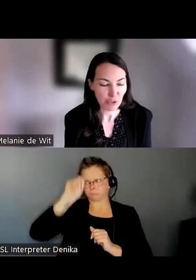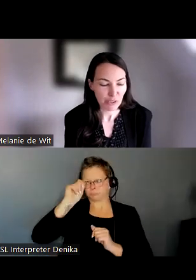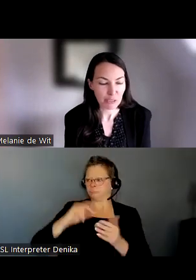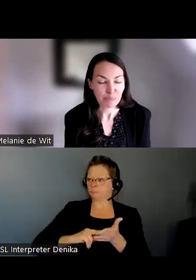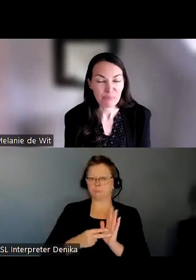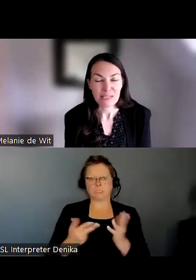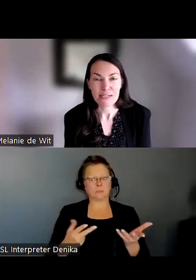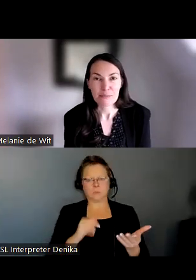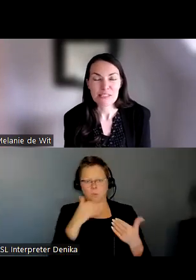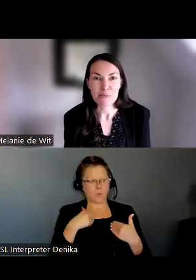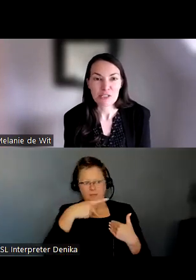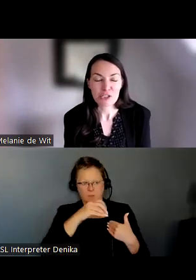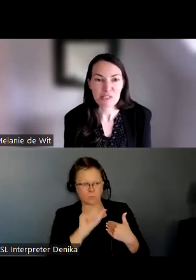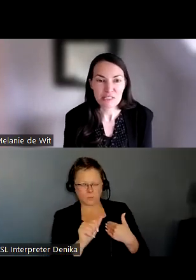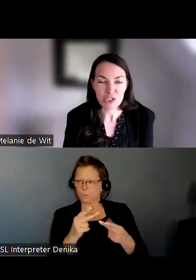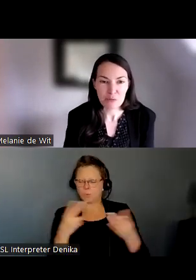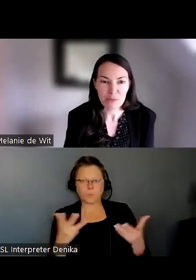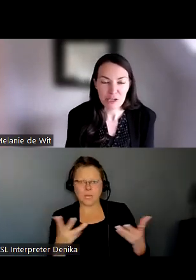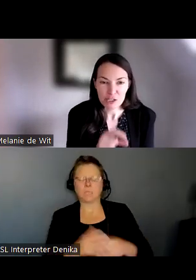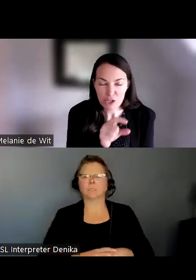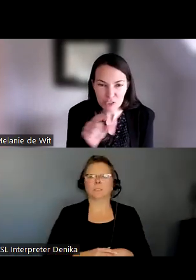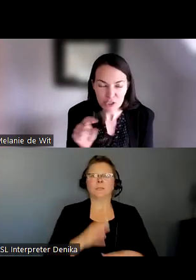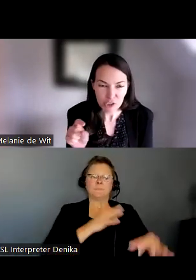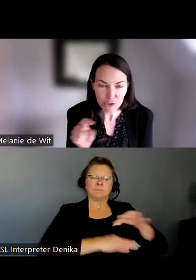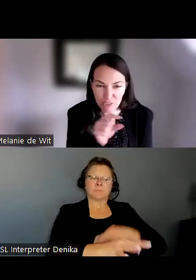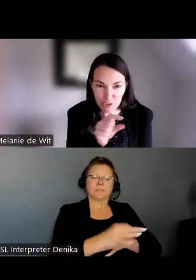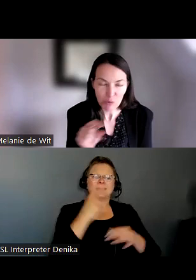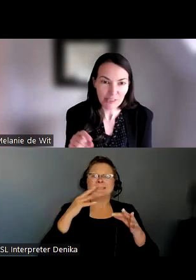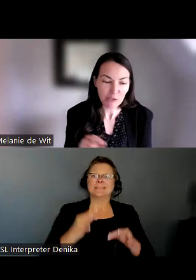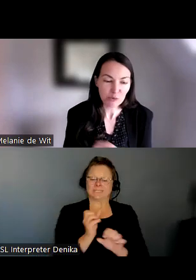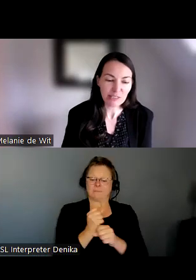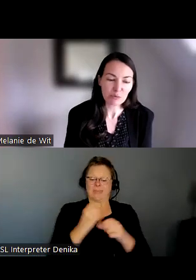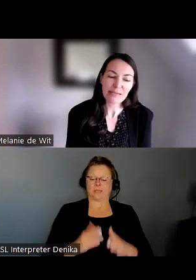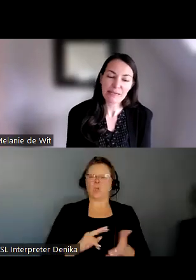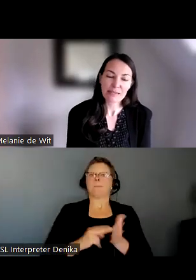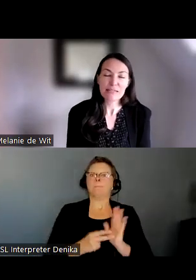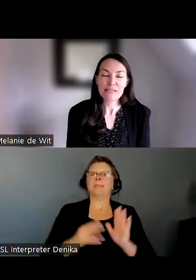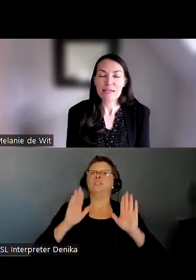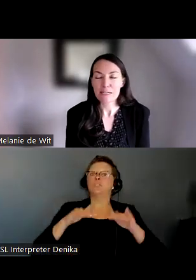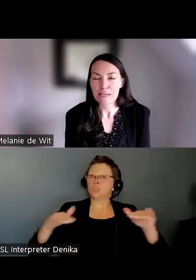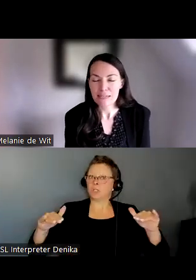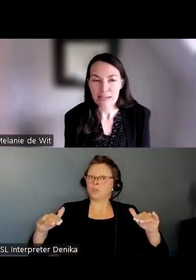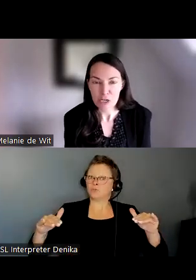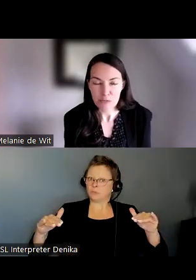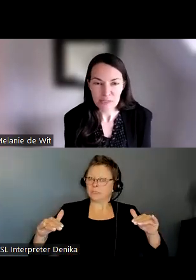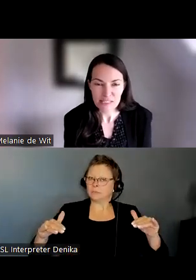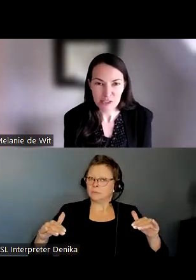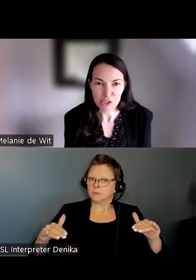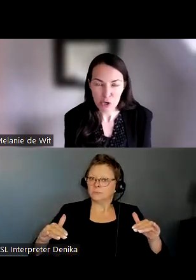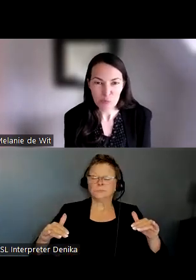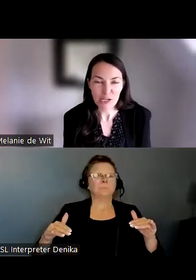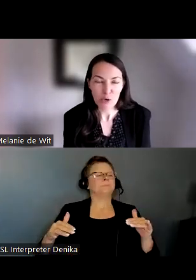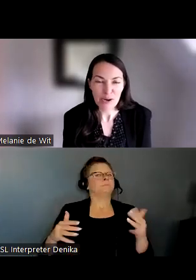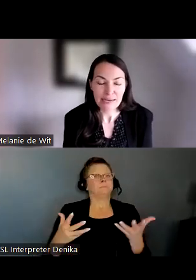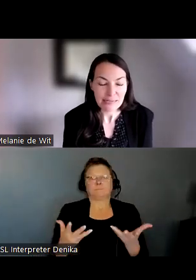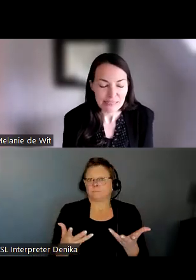of attorney. Substitute decision makers, often children who are equally ranking, again, because there's